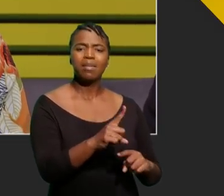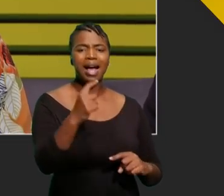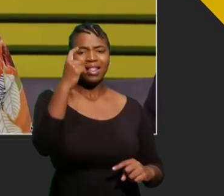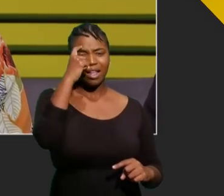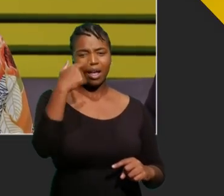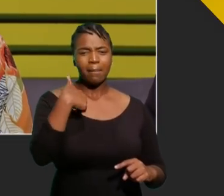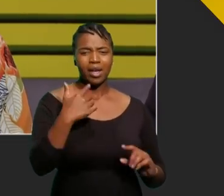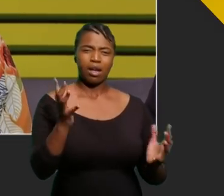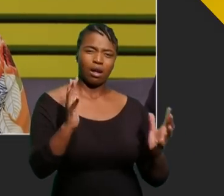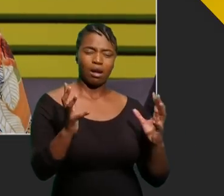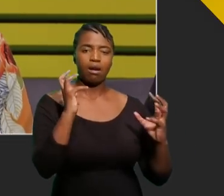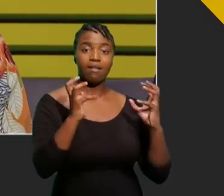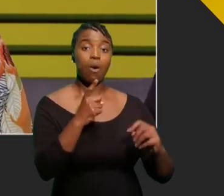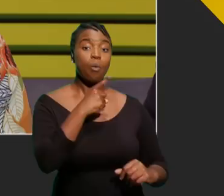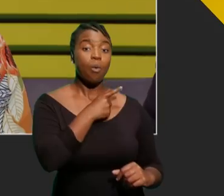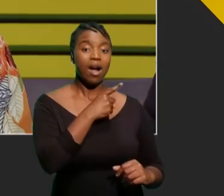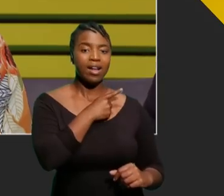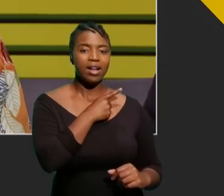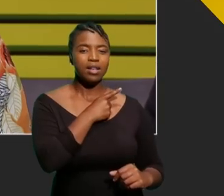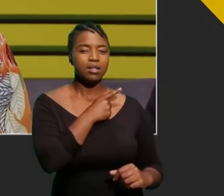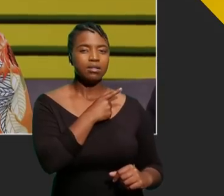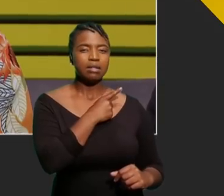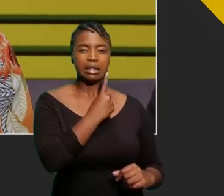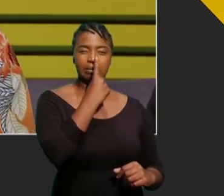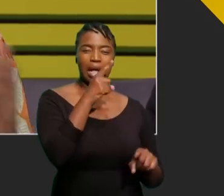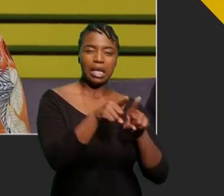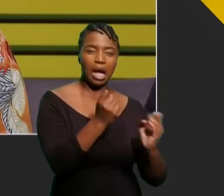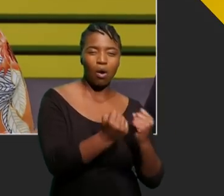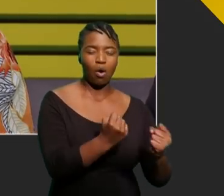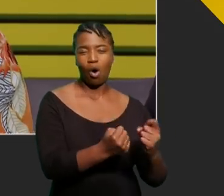also getting a bit confused, because smells like a court.